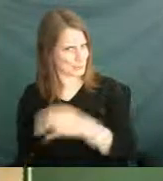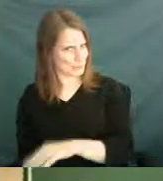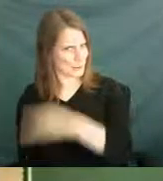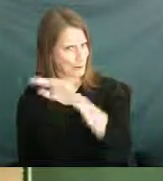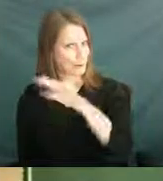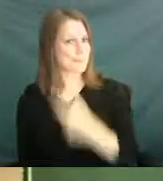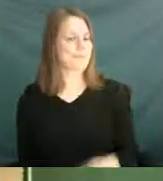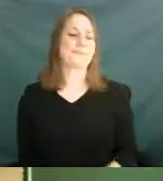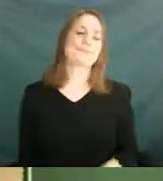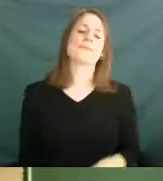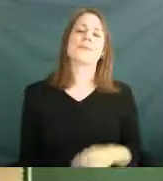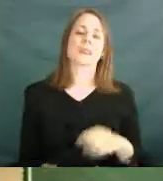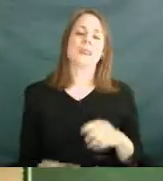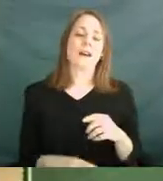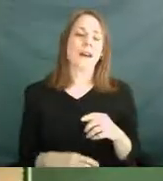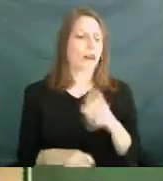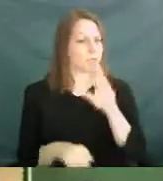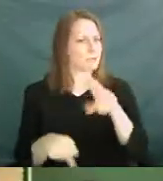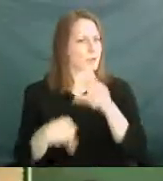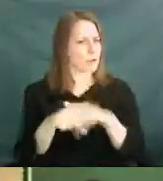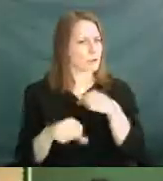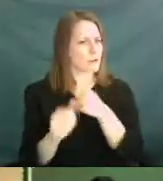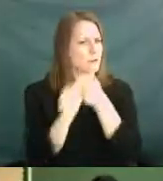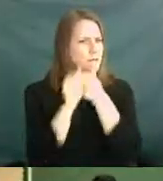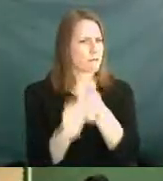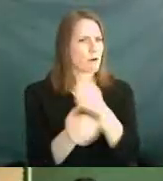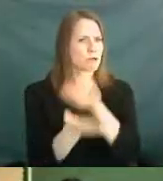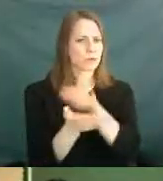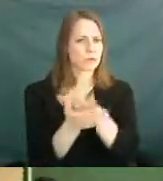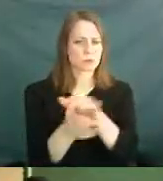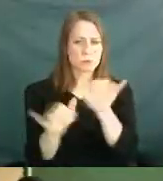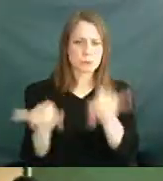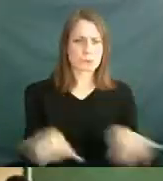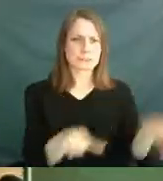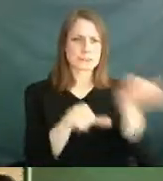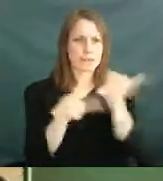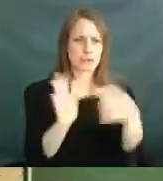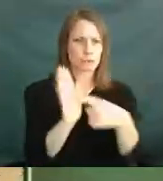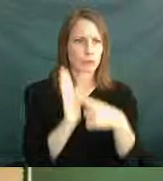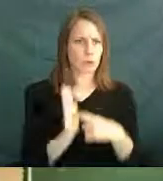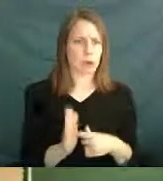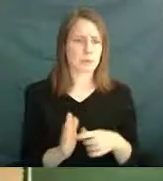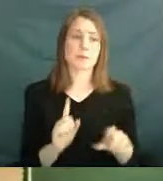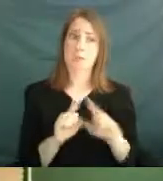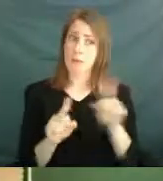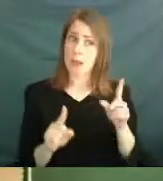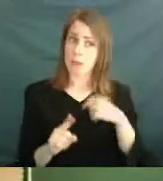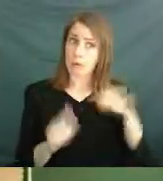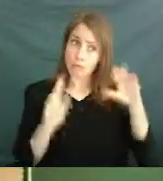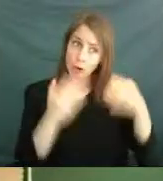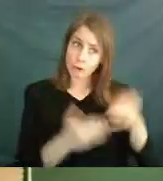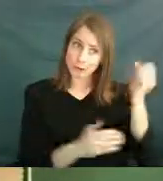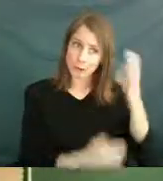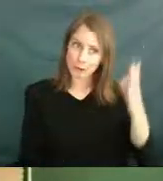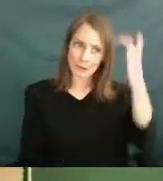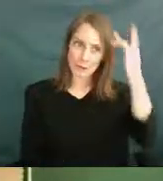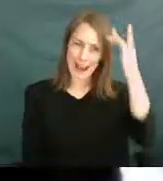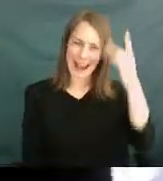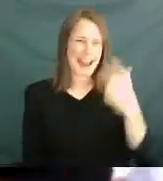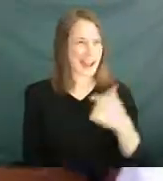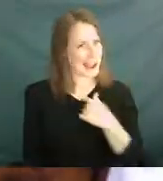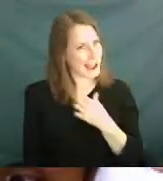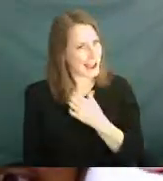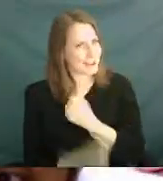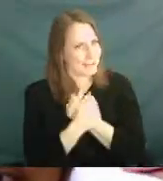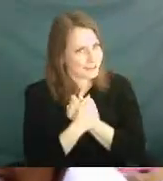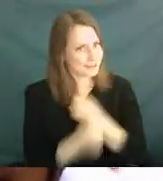of course, I do all the school standards, we do Shakespeare because I personally love them. And my passion is passed on to the